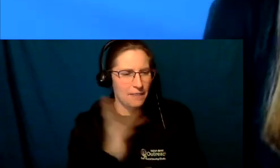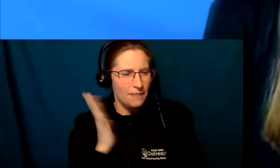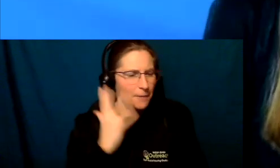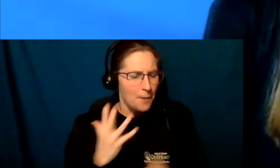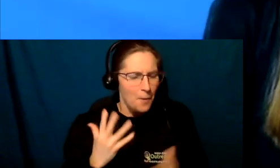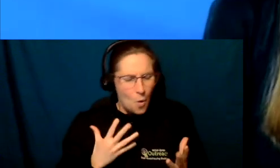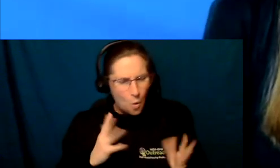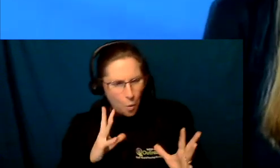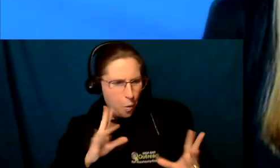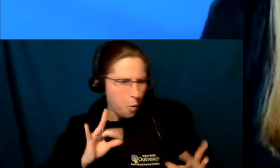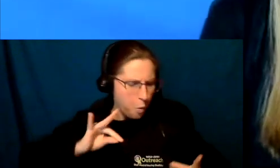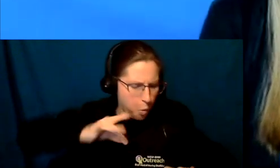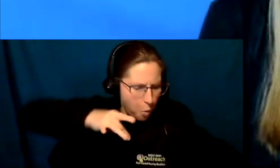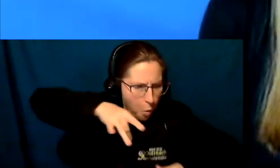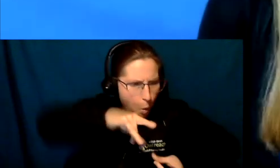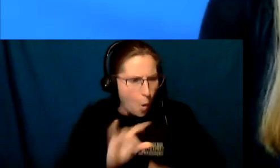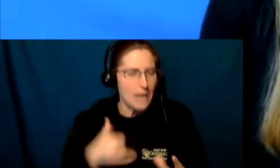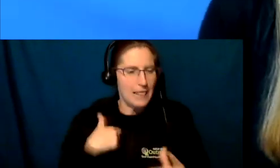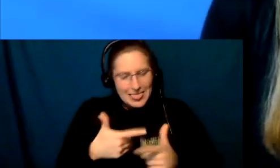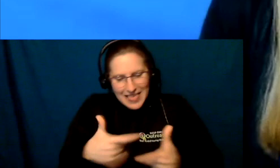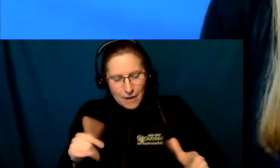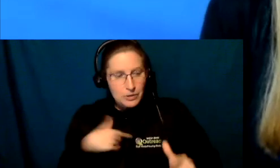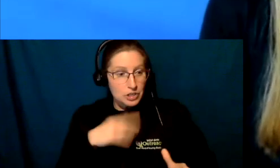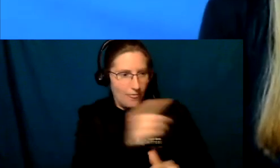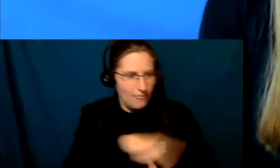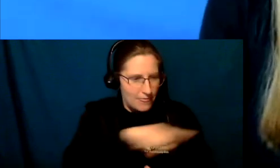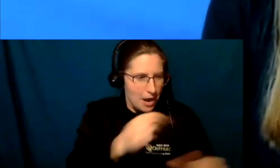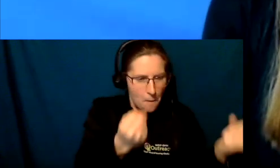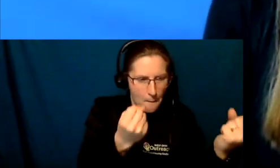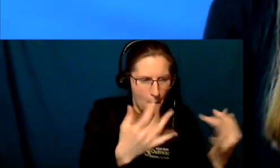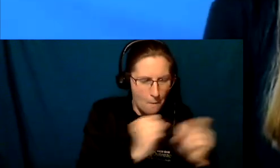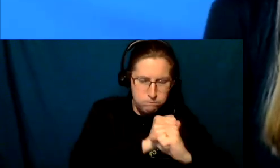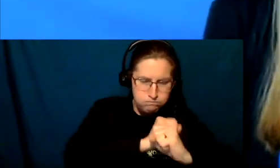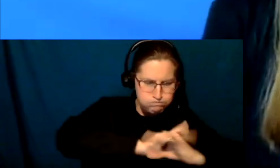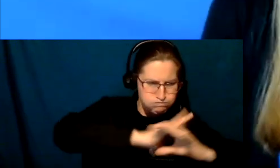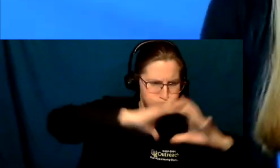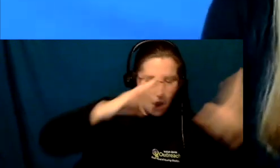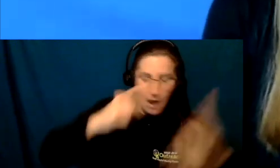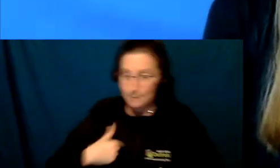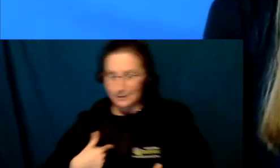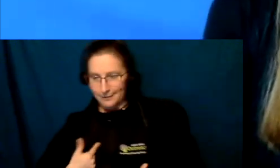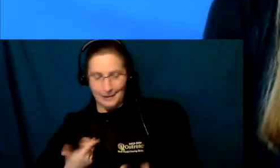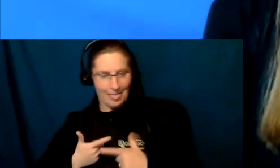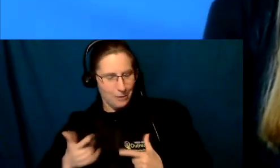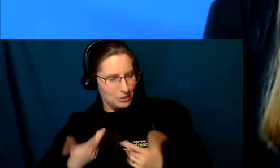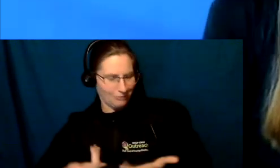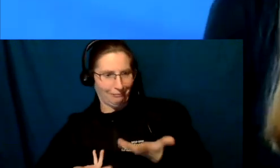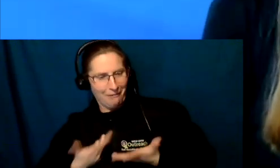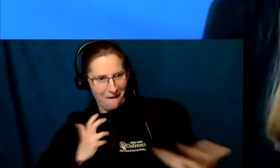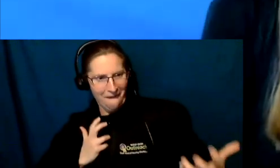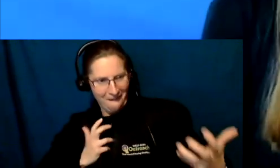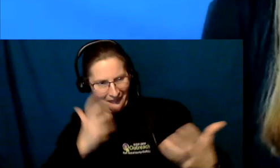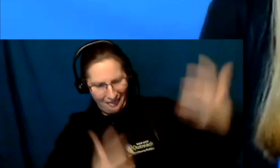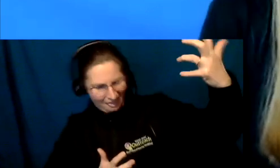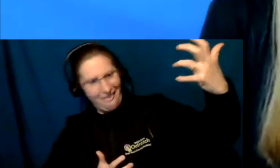and create just this beautiful like picture that I might not have been able to create with the language that I've been using. I'm just